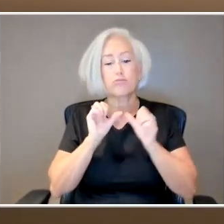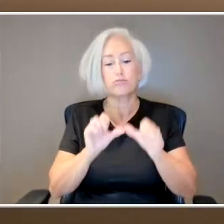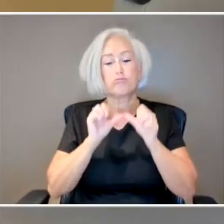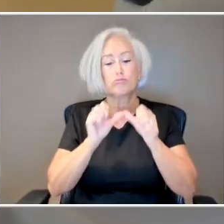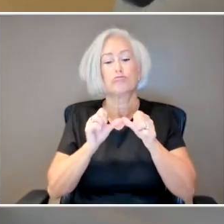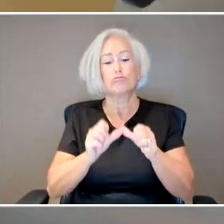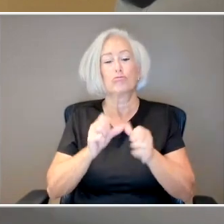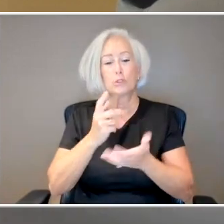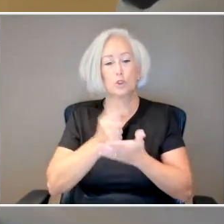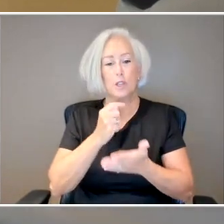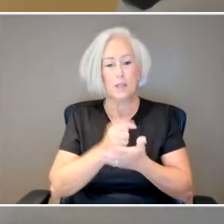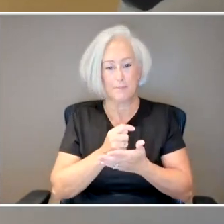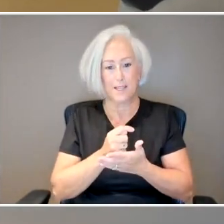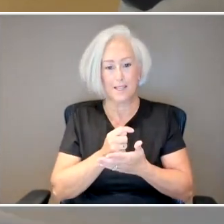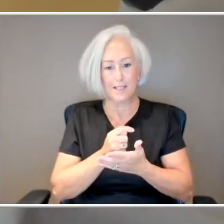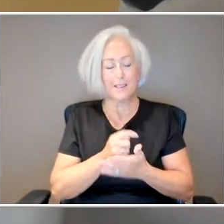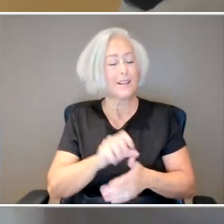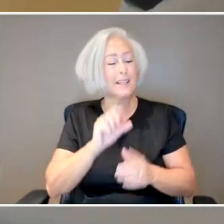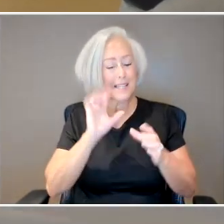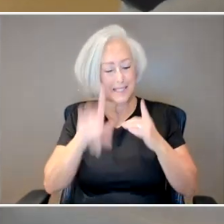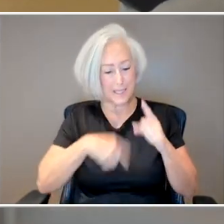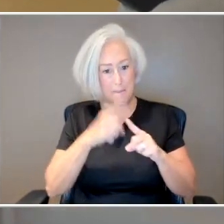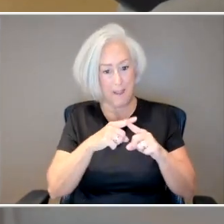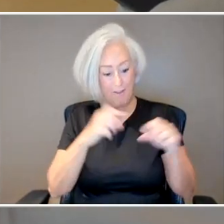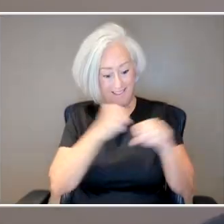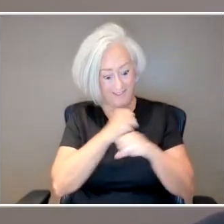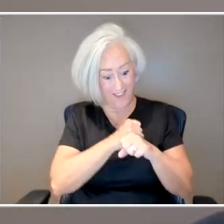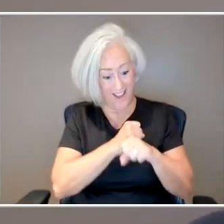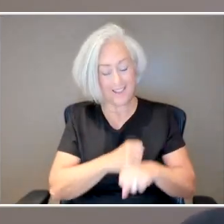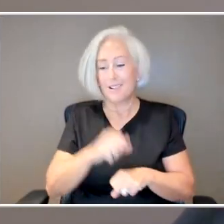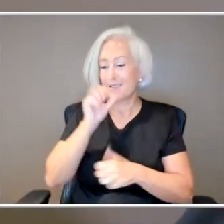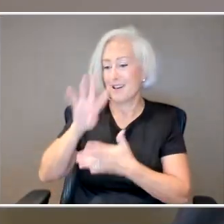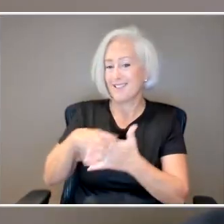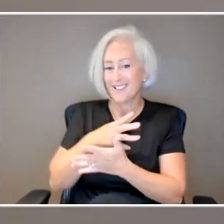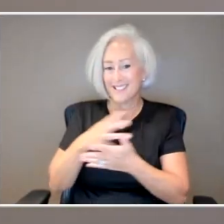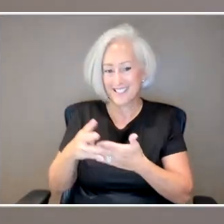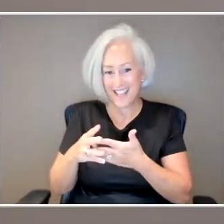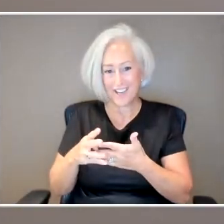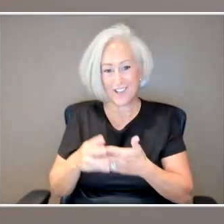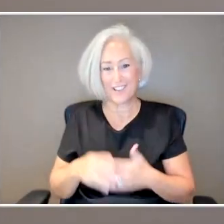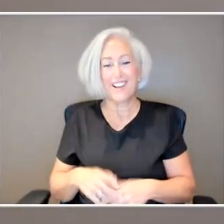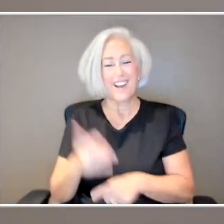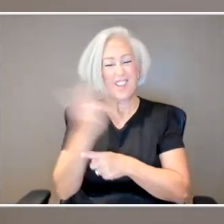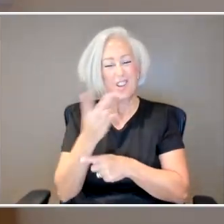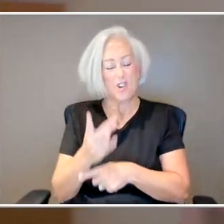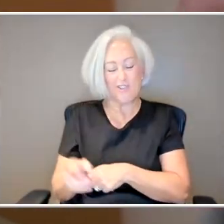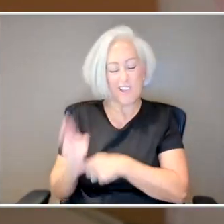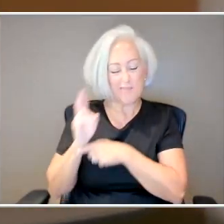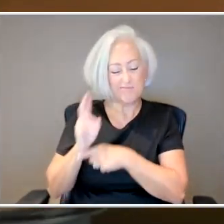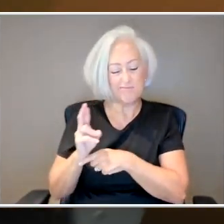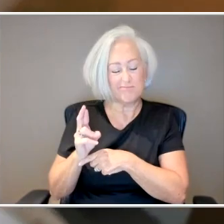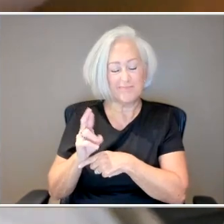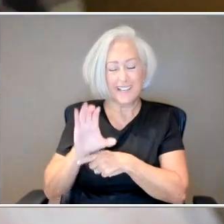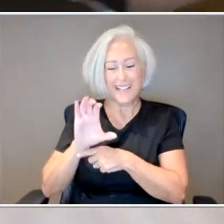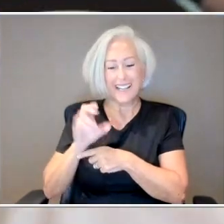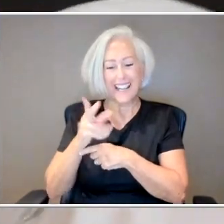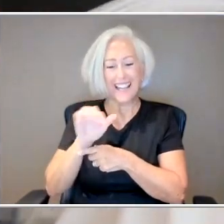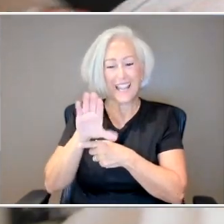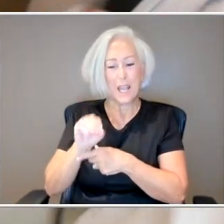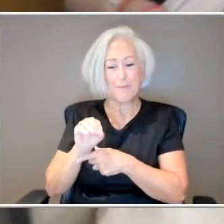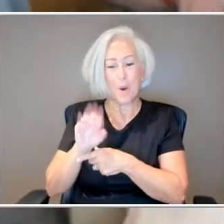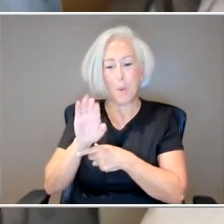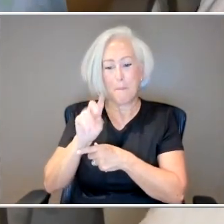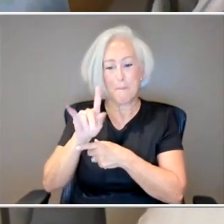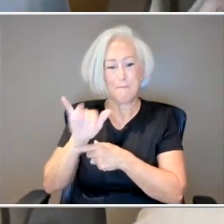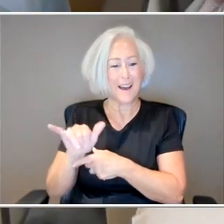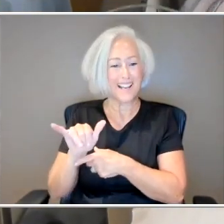the schedule. Made tolerable, though, by her chemo buddy. Chemo buddies. Chemo buddies. Cancer club. My mom's